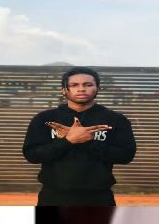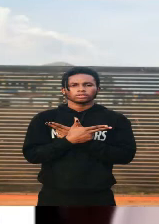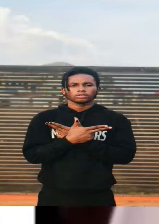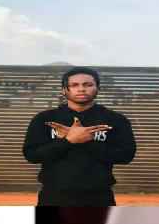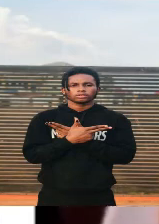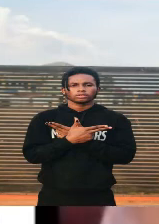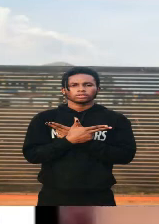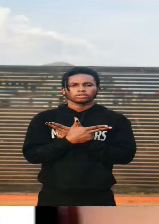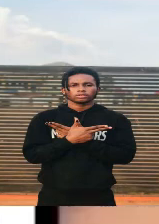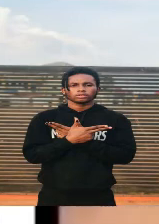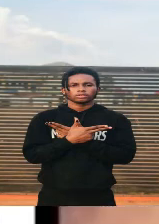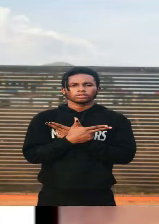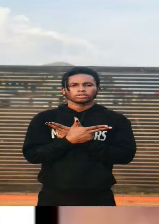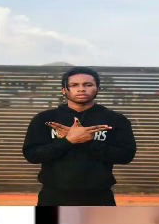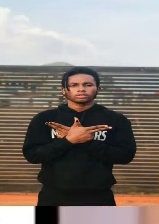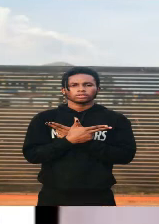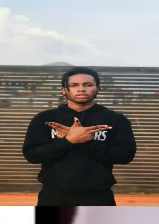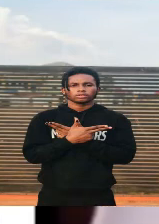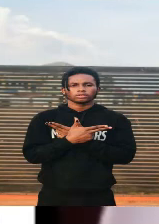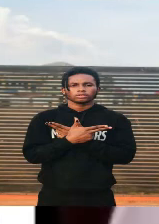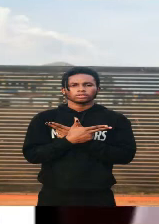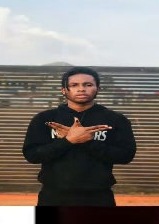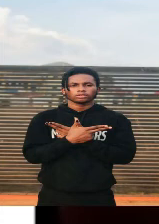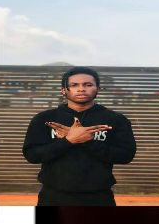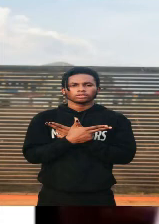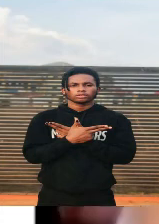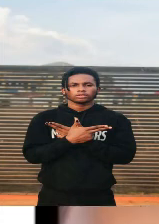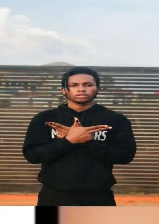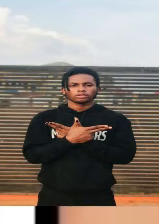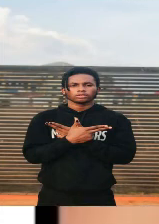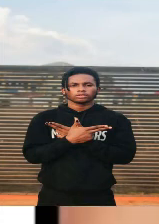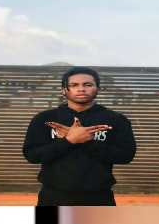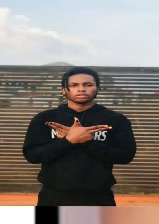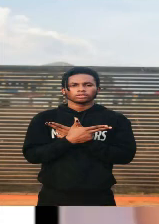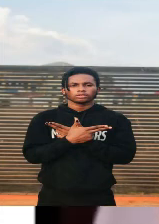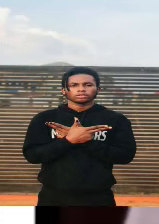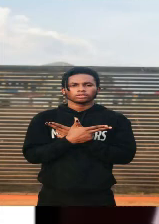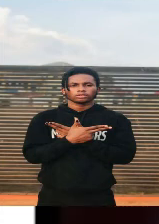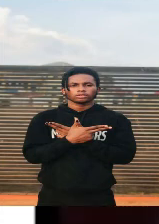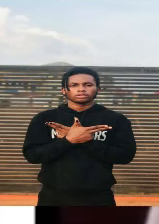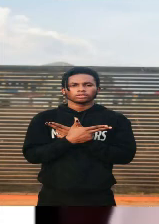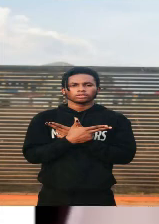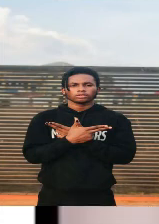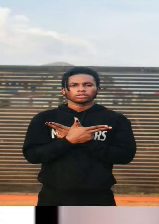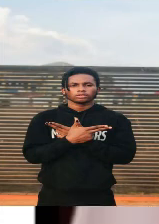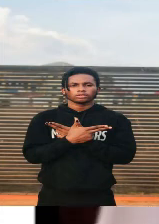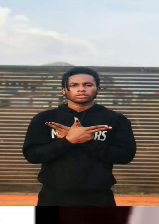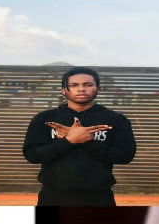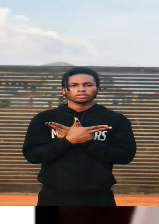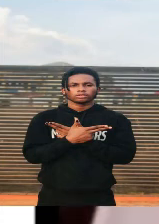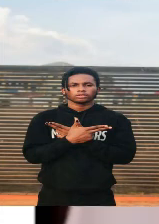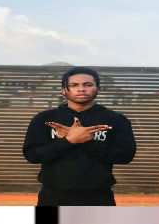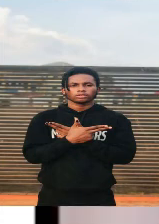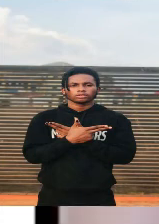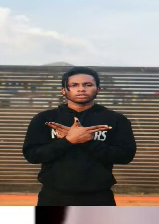Hey. You know, go fish, show me nothing. Bring horse, I go bring my tortoise. On God, me, I promise. You